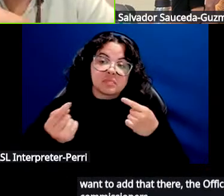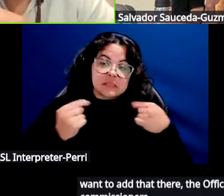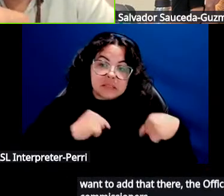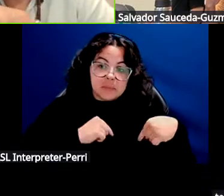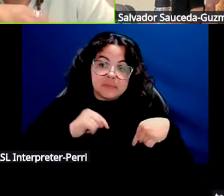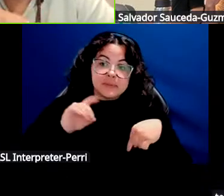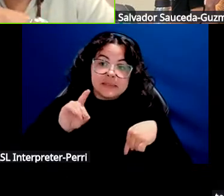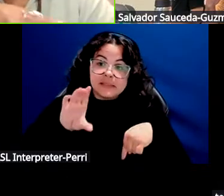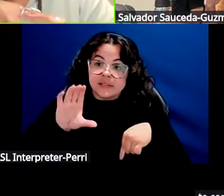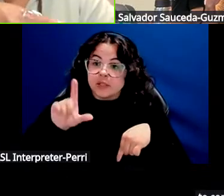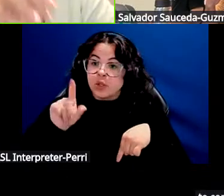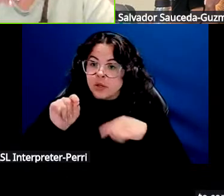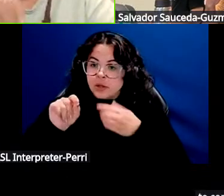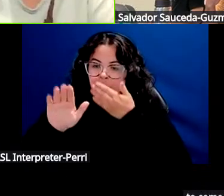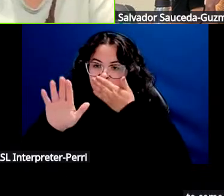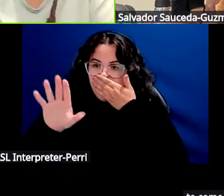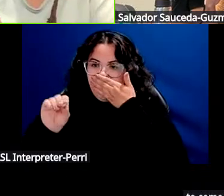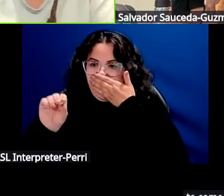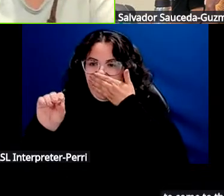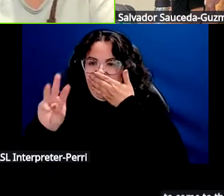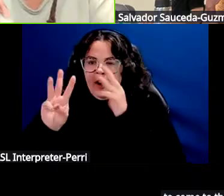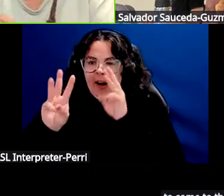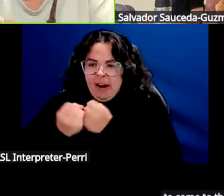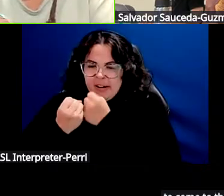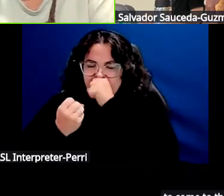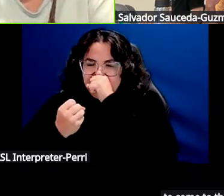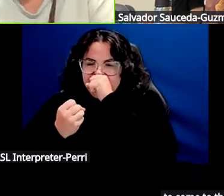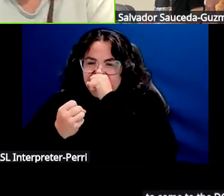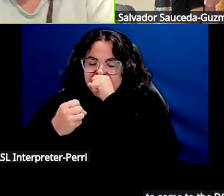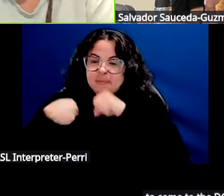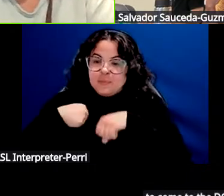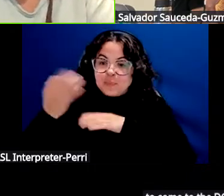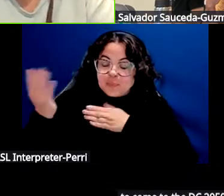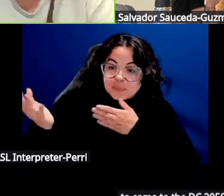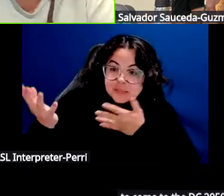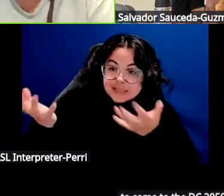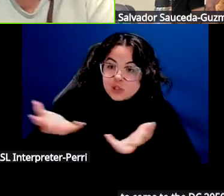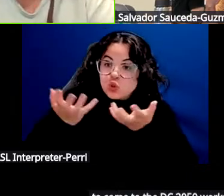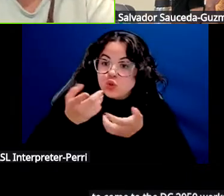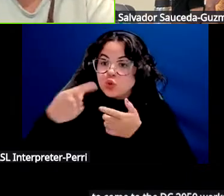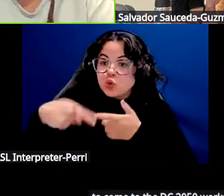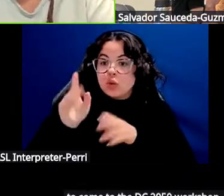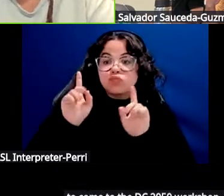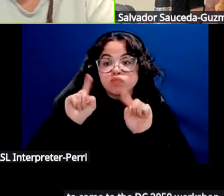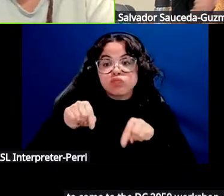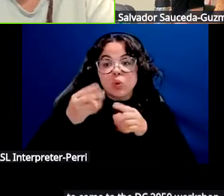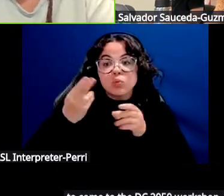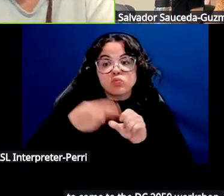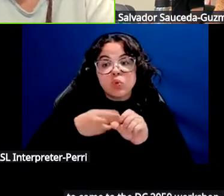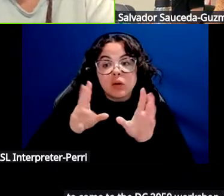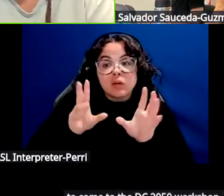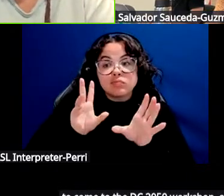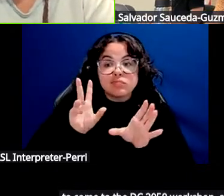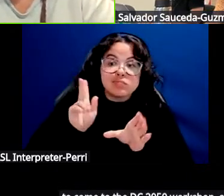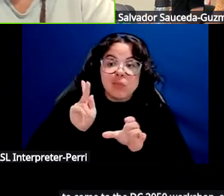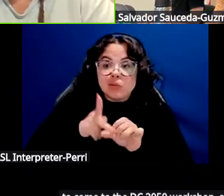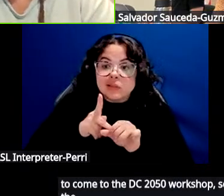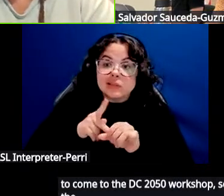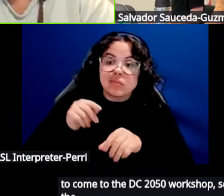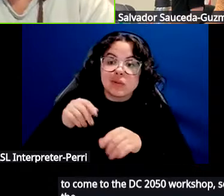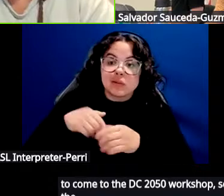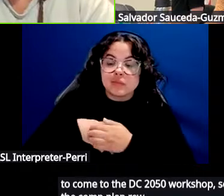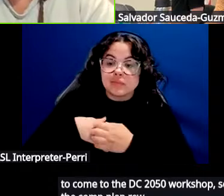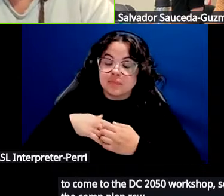DC 2050 workshop. So I do encourage everyone to participate in the comp plan